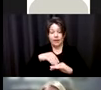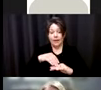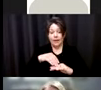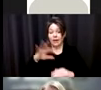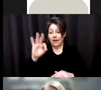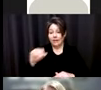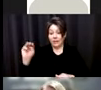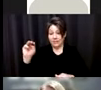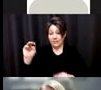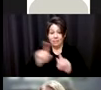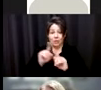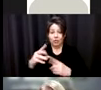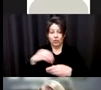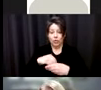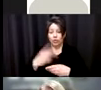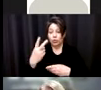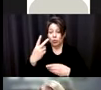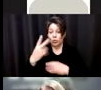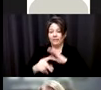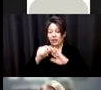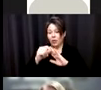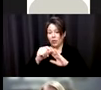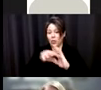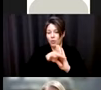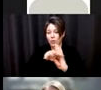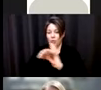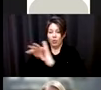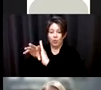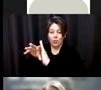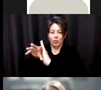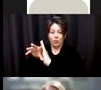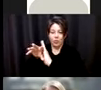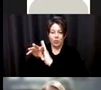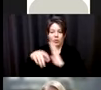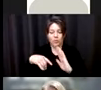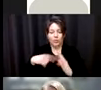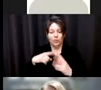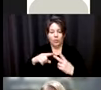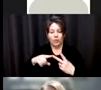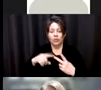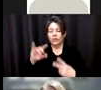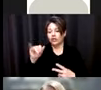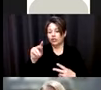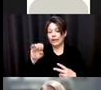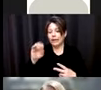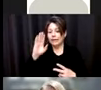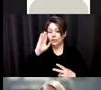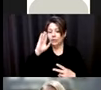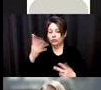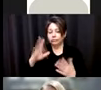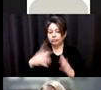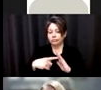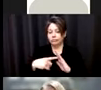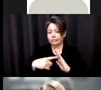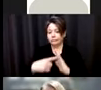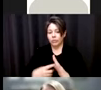Franklin and Marshall also includes two videos that I did, and Janie's going to take us through the